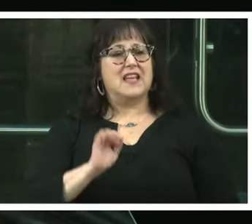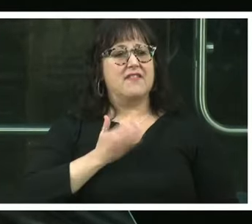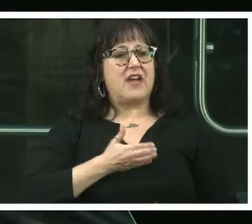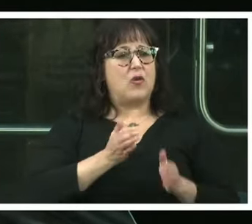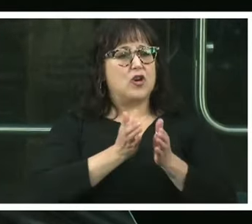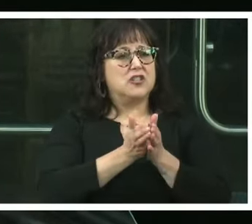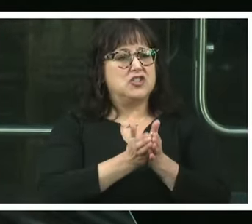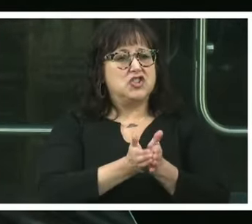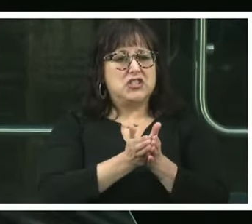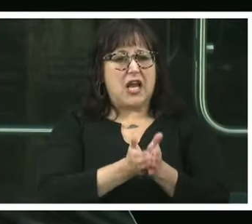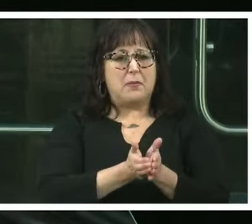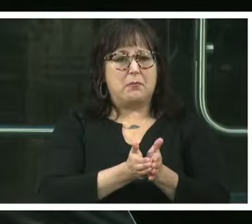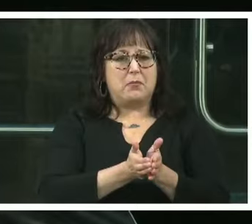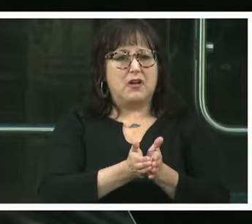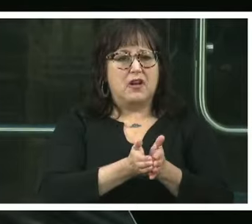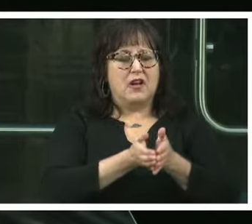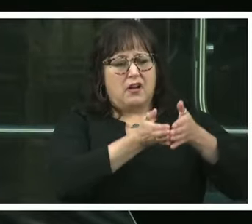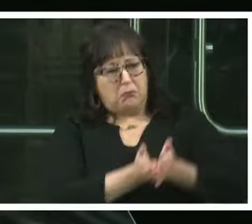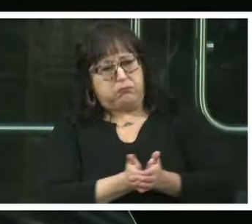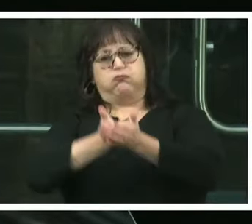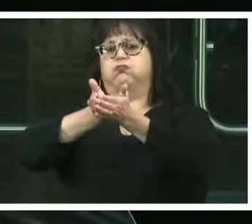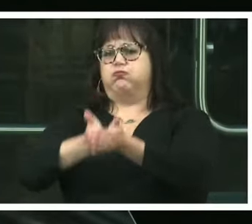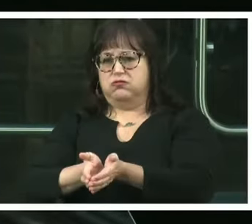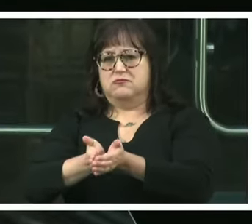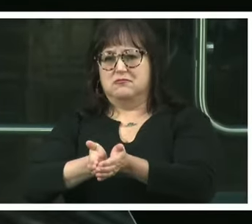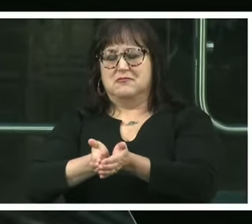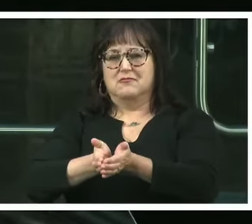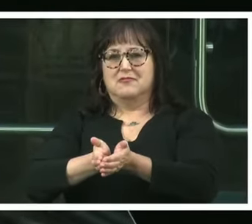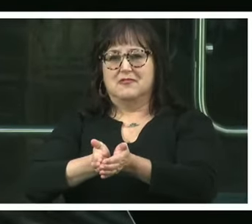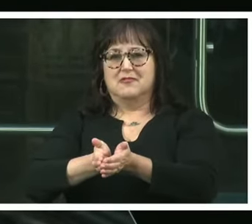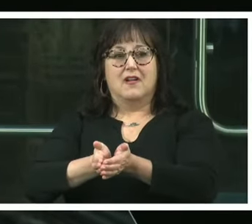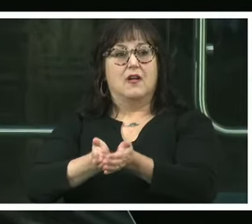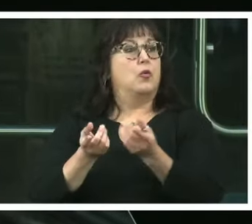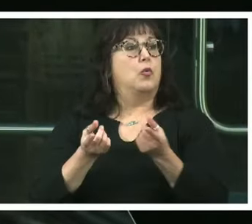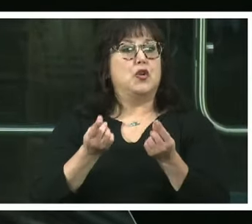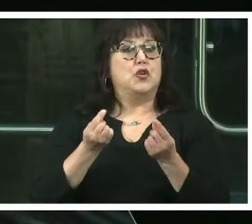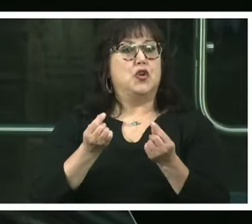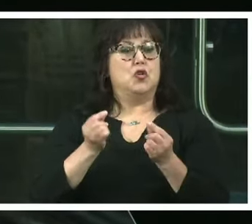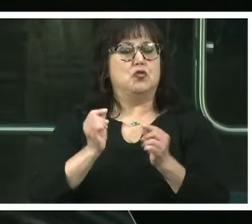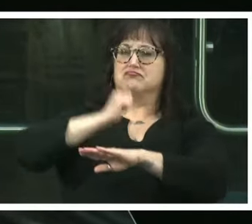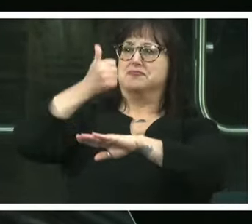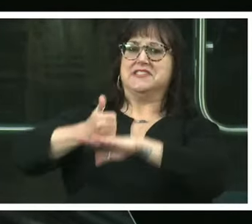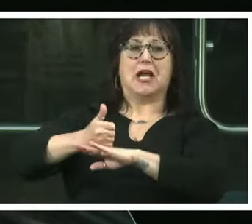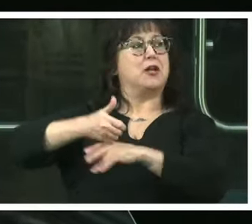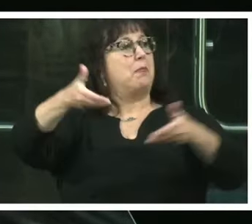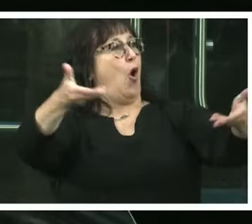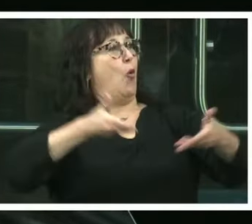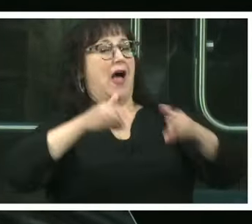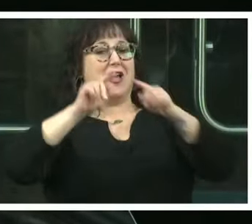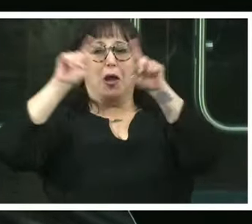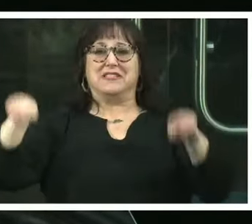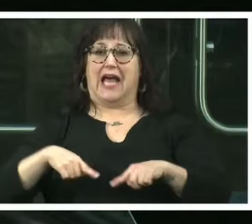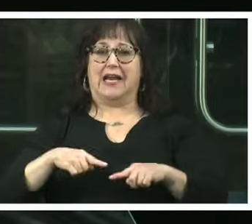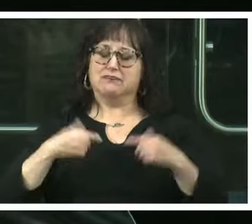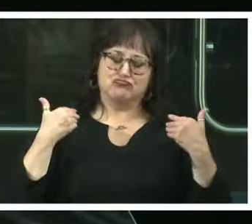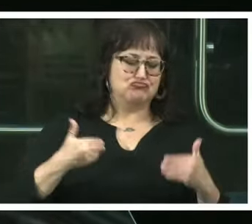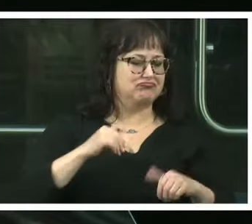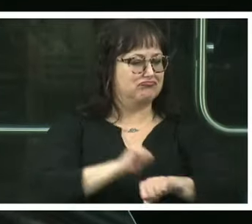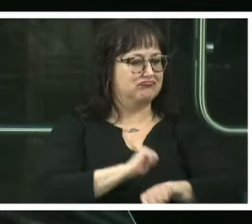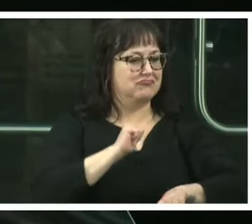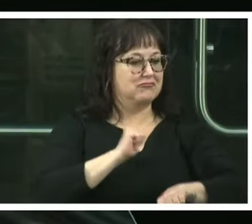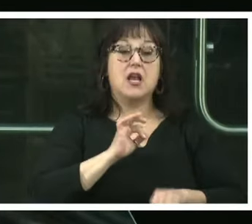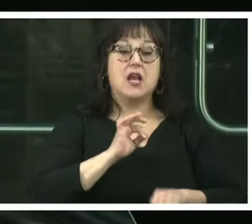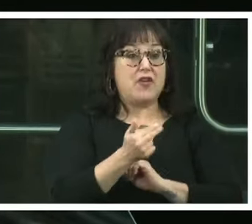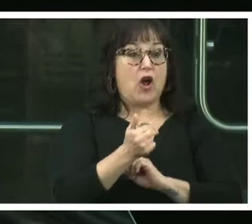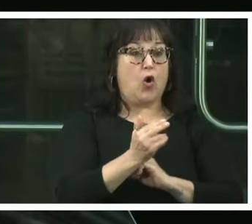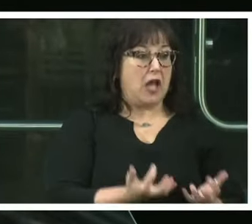If our ships runs aground, we hang a welcome sign and we get back to work. If our hotels burn, we build a